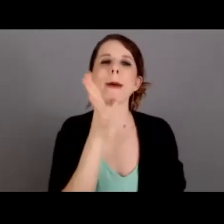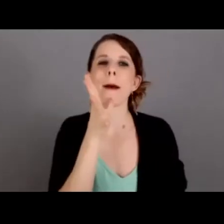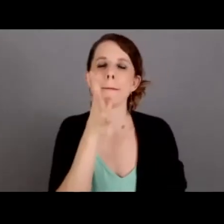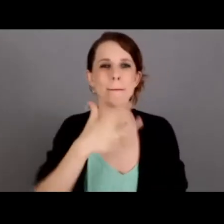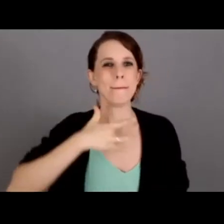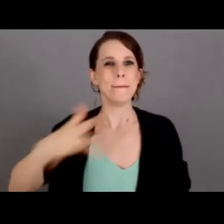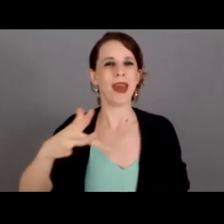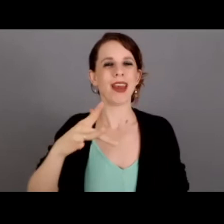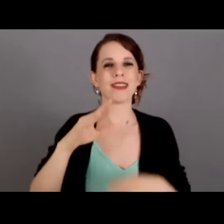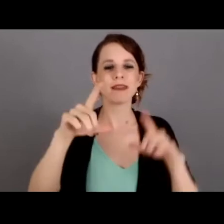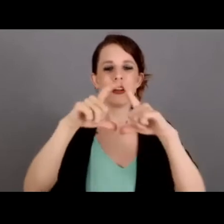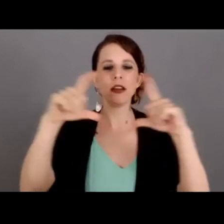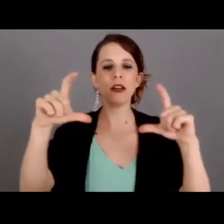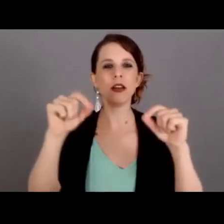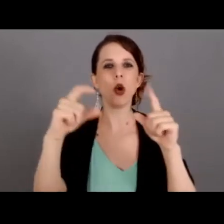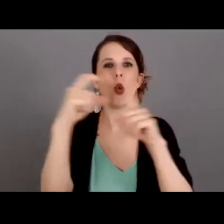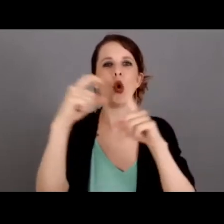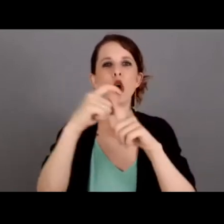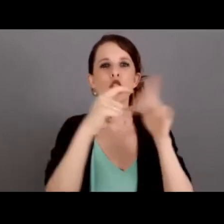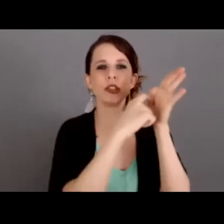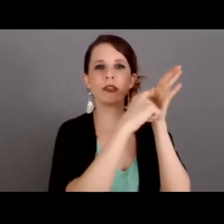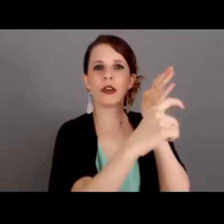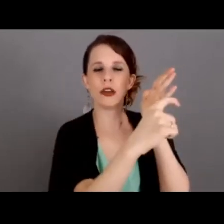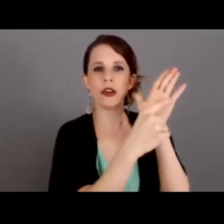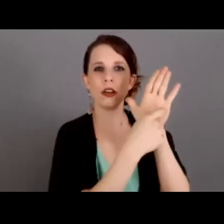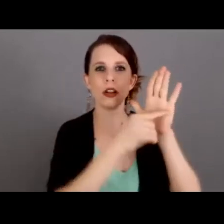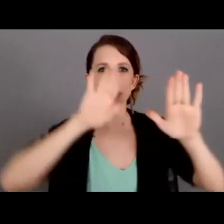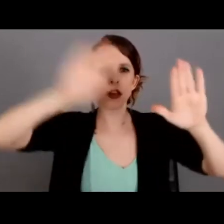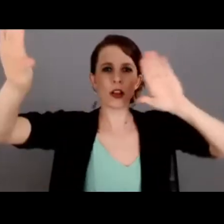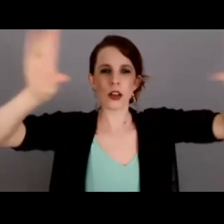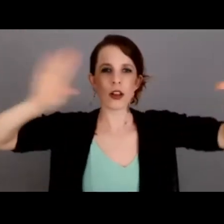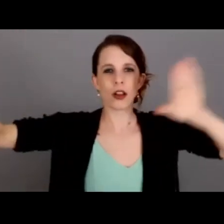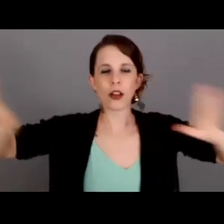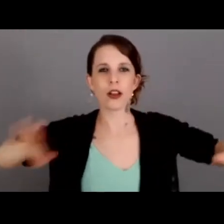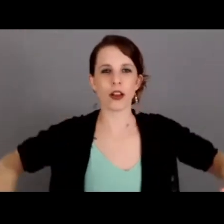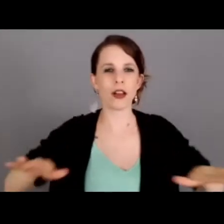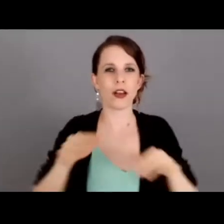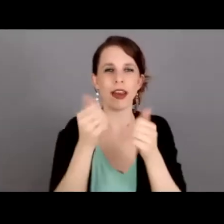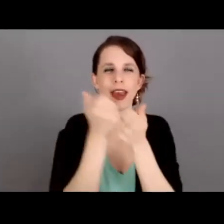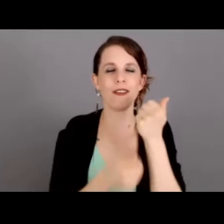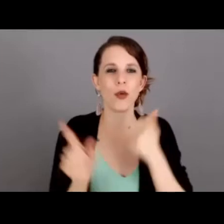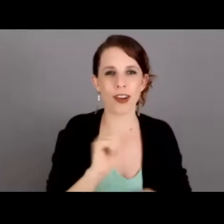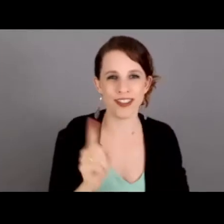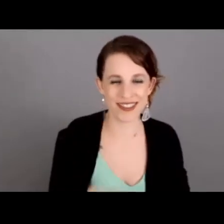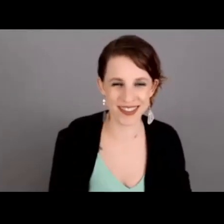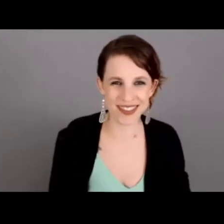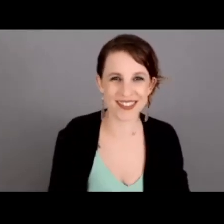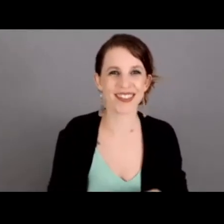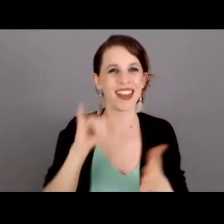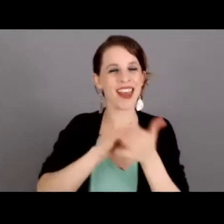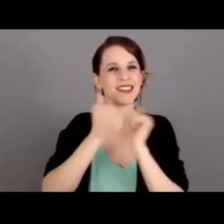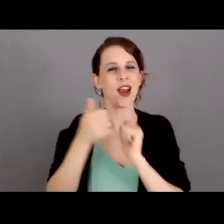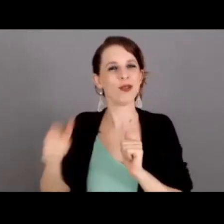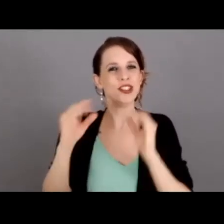When I was growing up, my mom, she usually would have a card with words on it and she would have them all over the place,